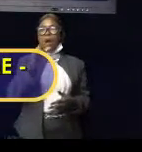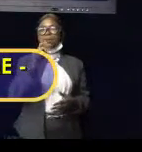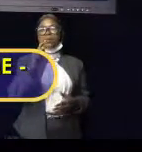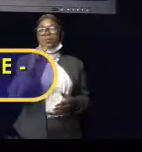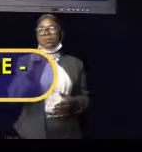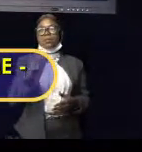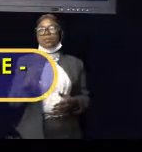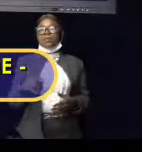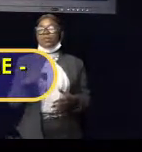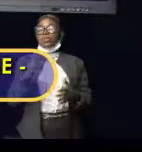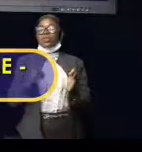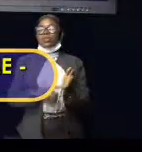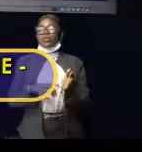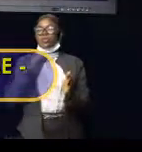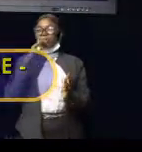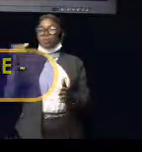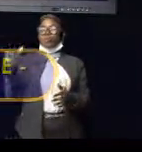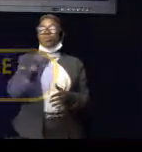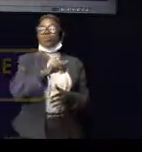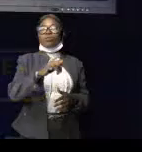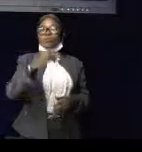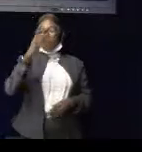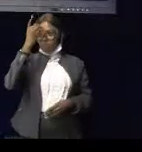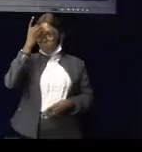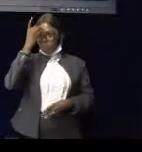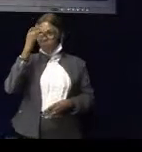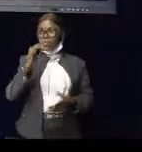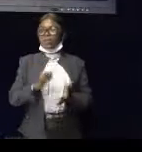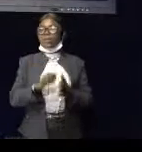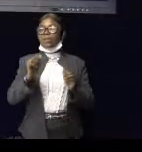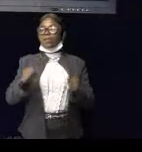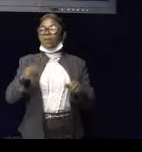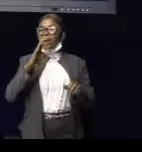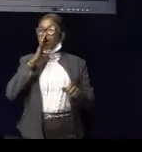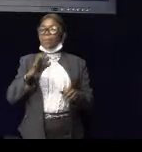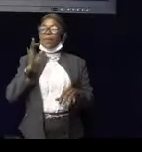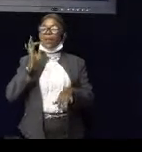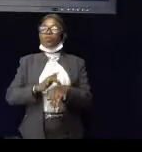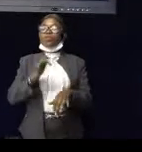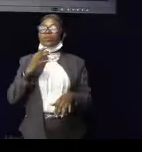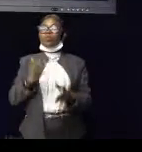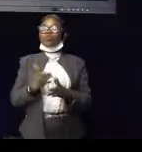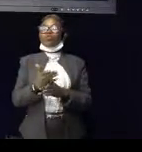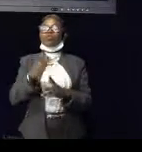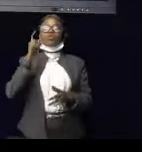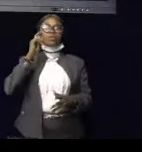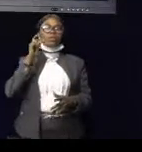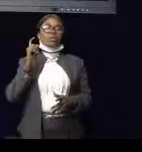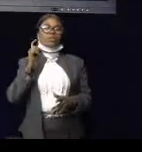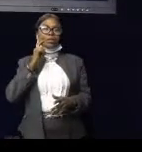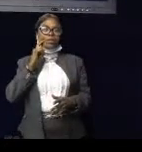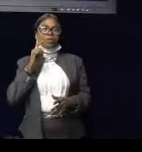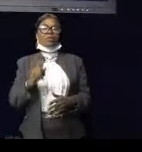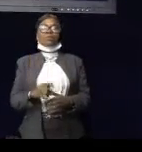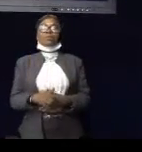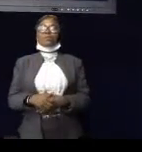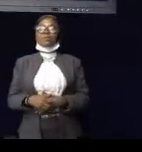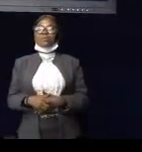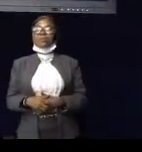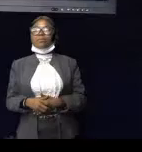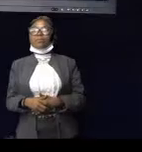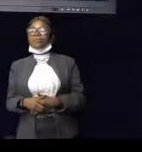are STDs? STDs refer to those diseases that can be contracted through